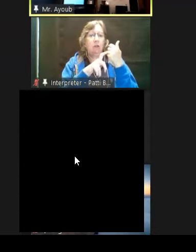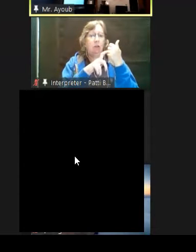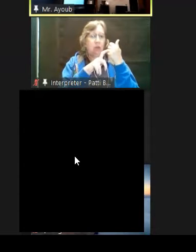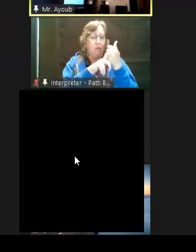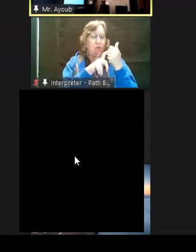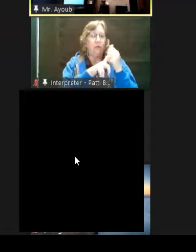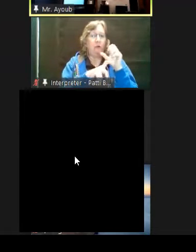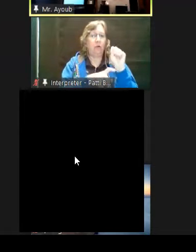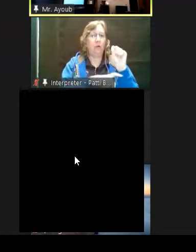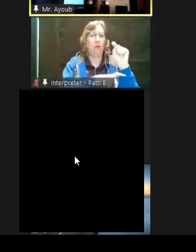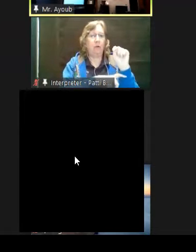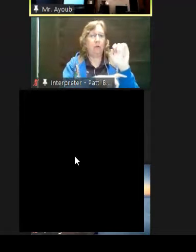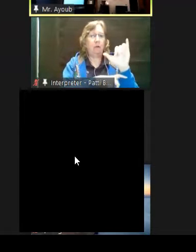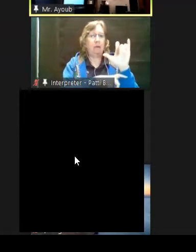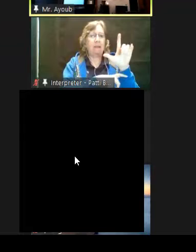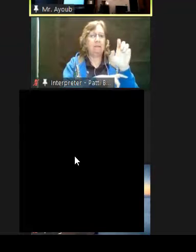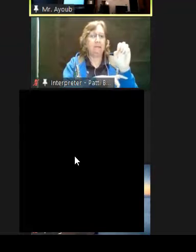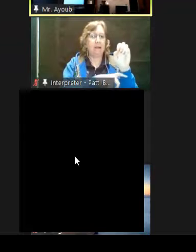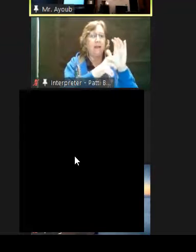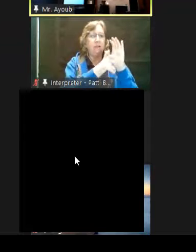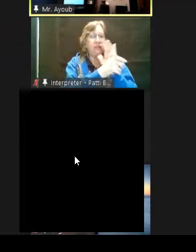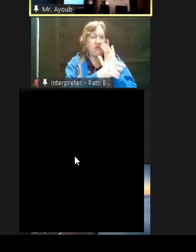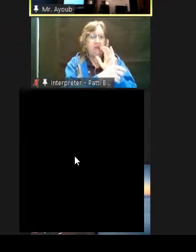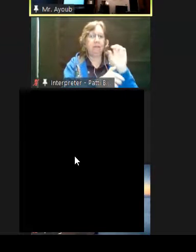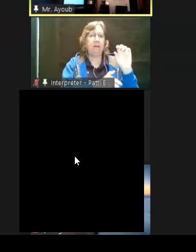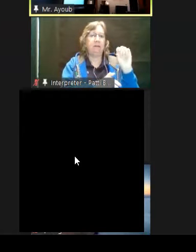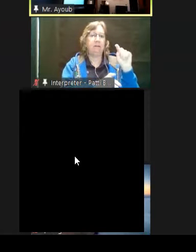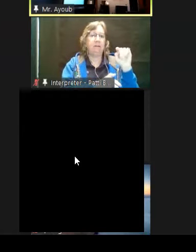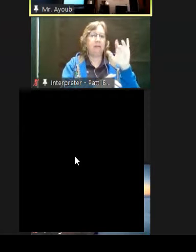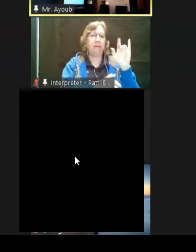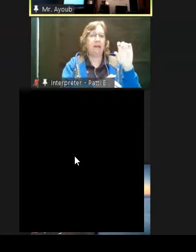sheets in the top of your document of your web page.